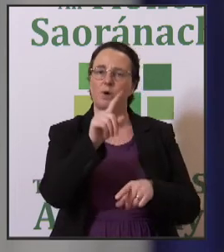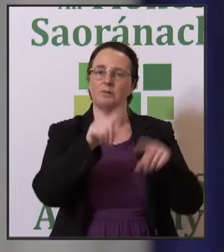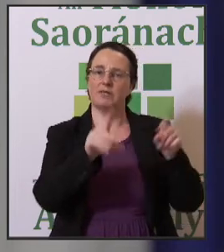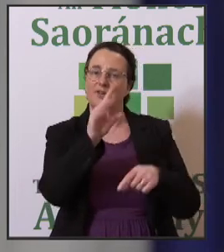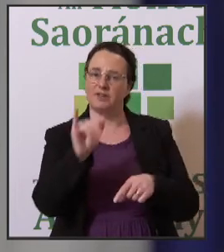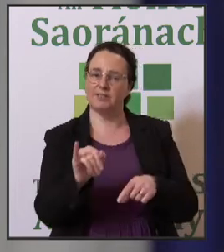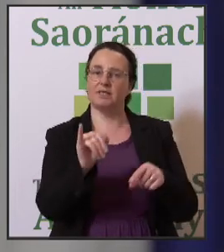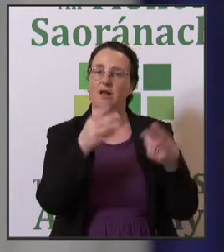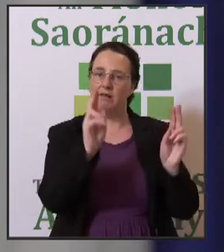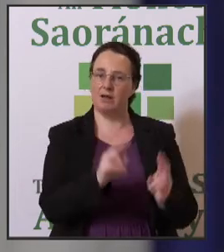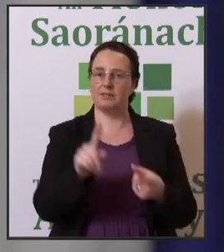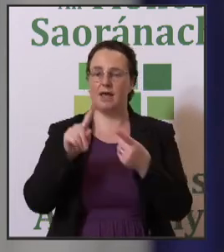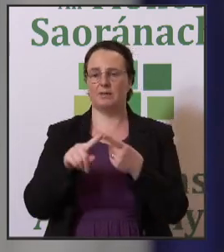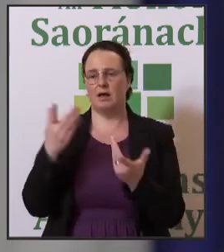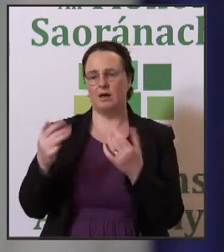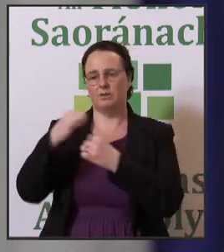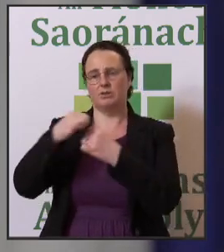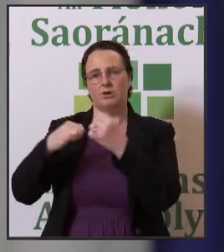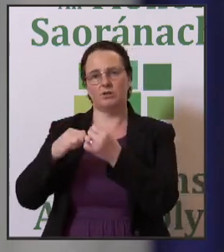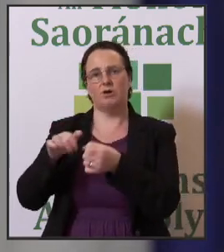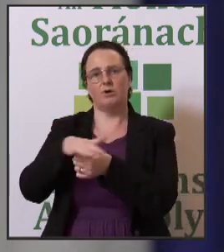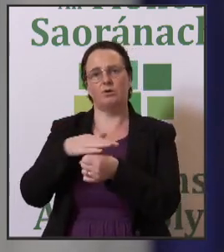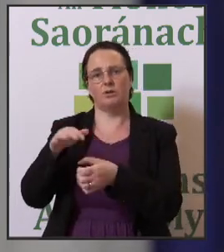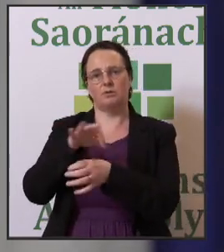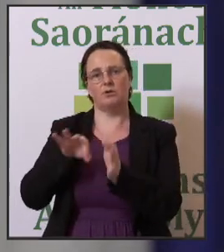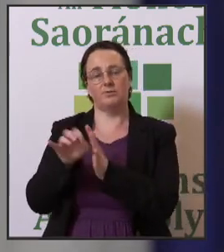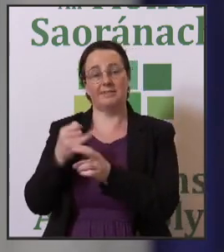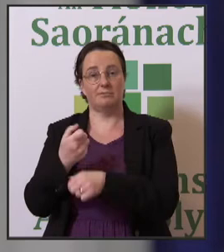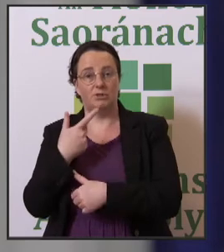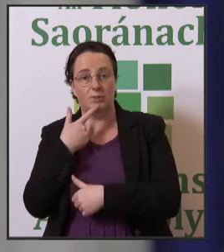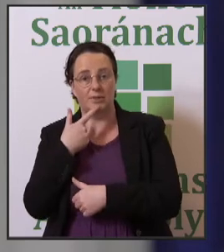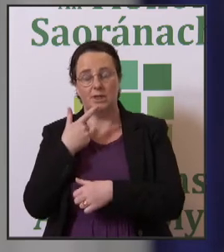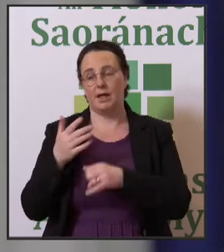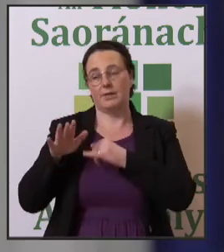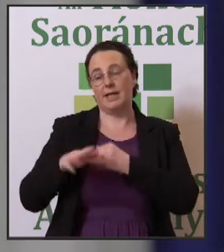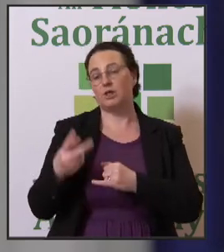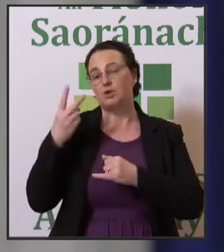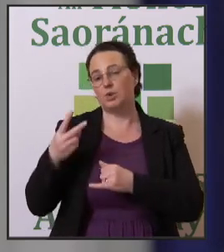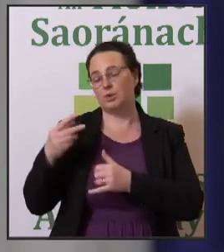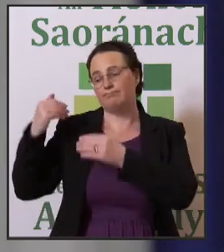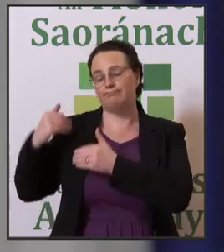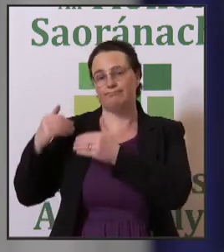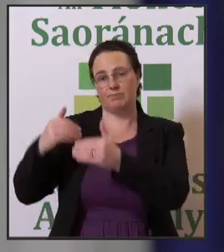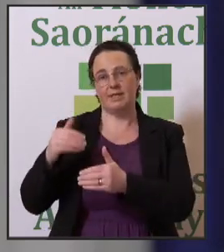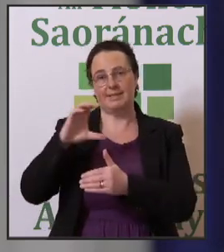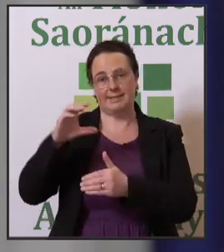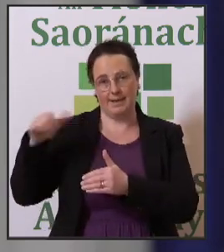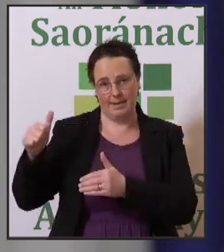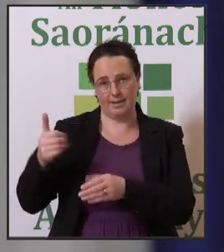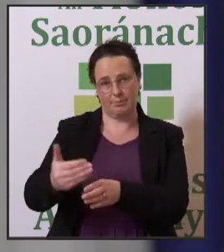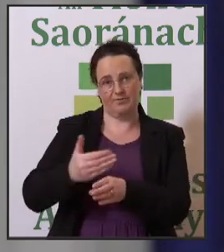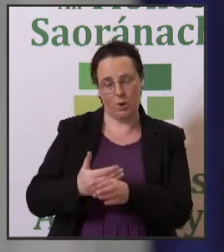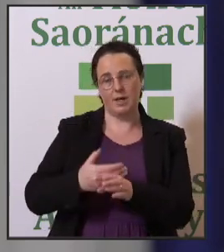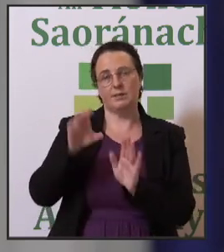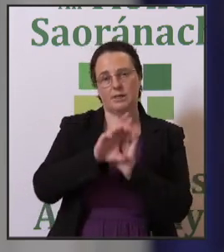structure of local government in Dublin. The last two assemblies and the constitutional convention that came before them